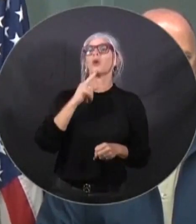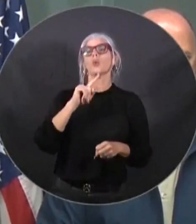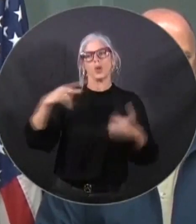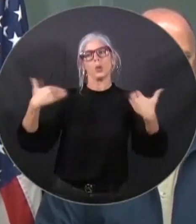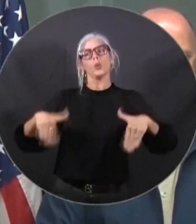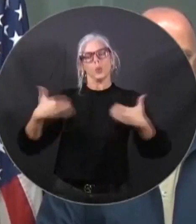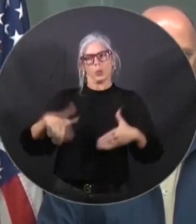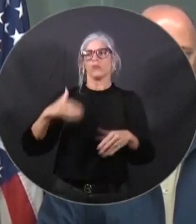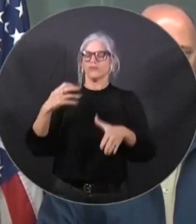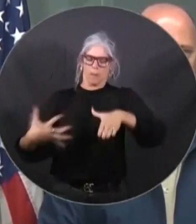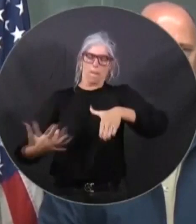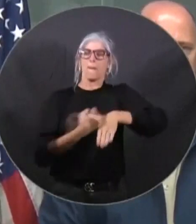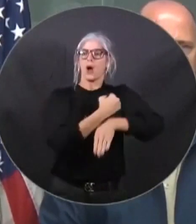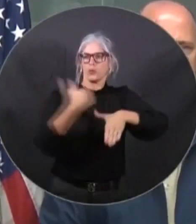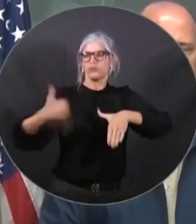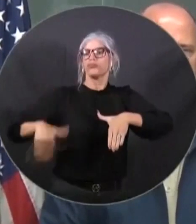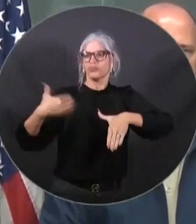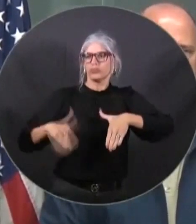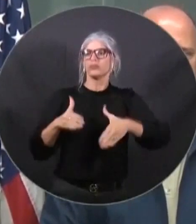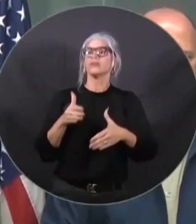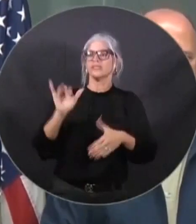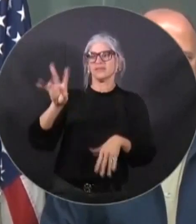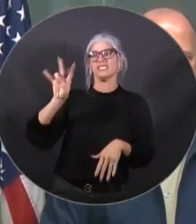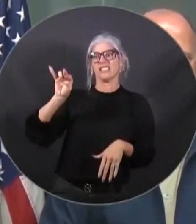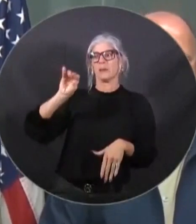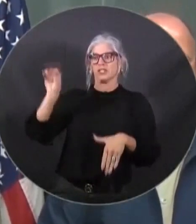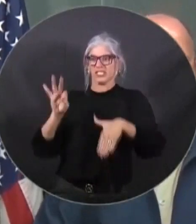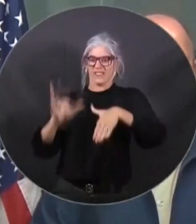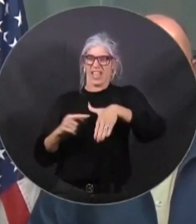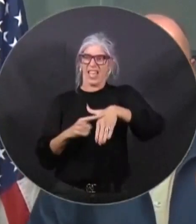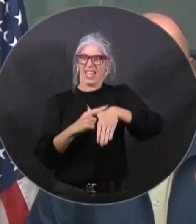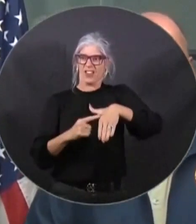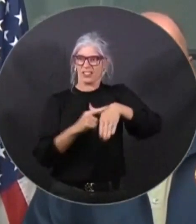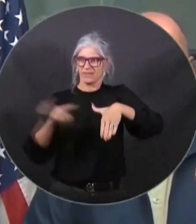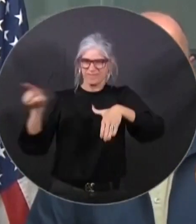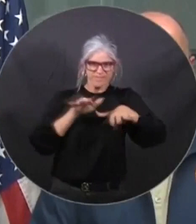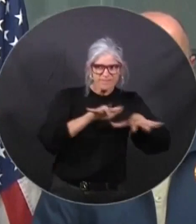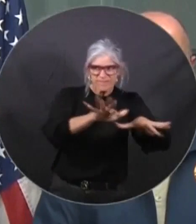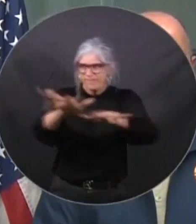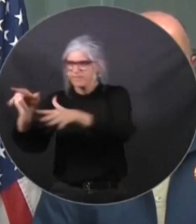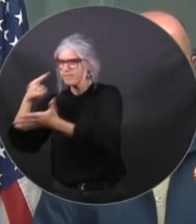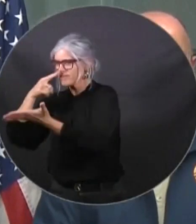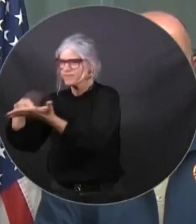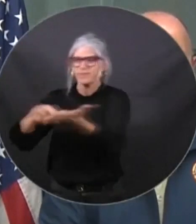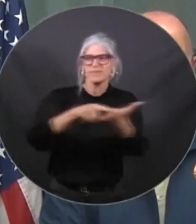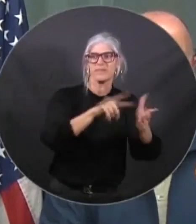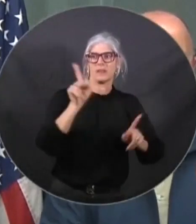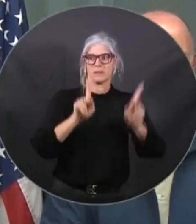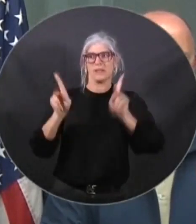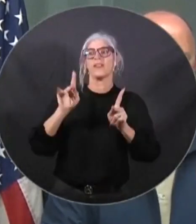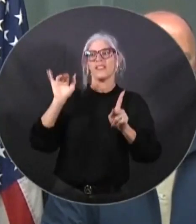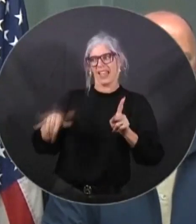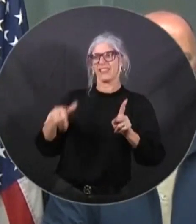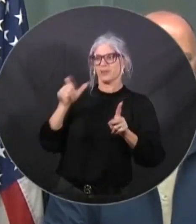probably gone through about 70% of the areas that they need to be able to check for people that are in distress.